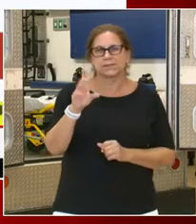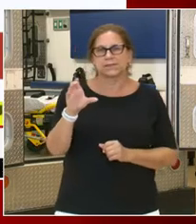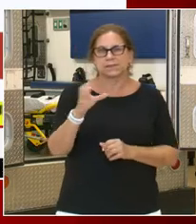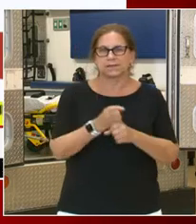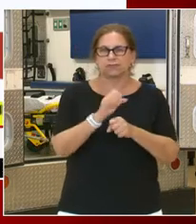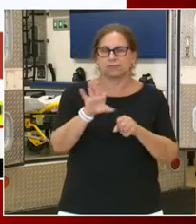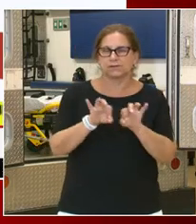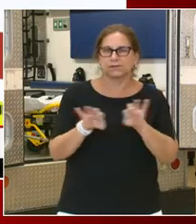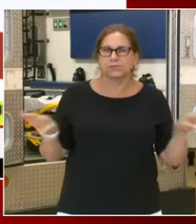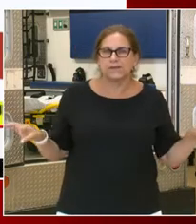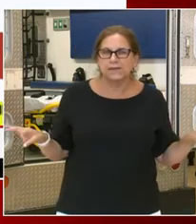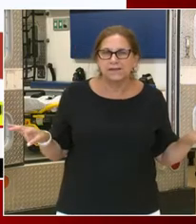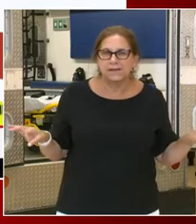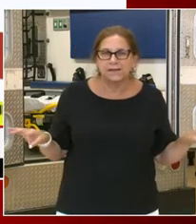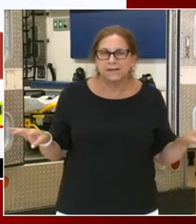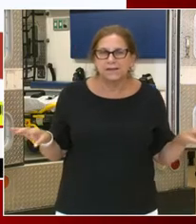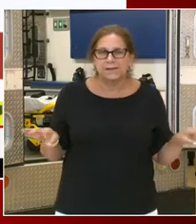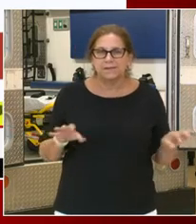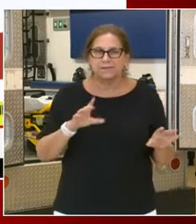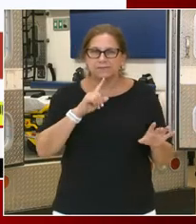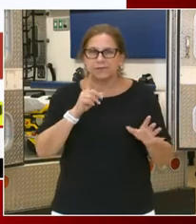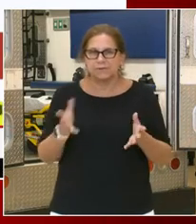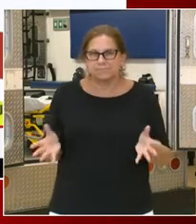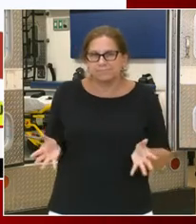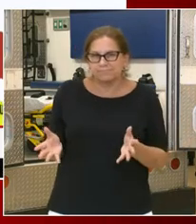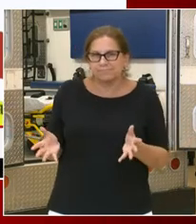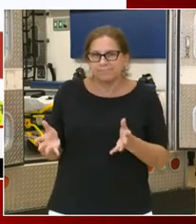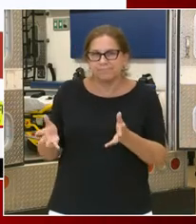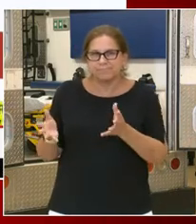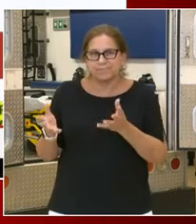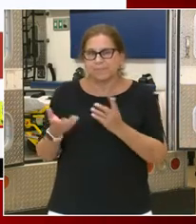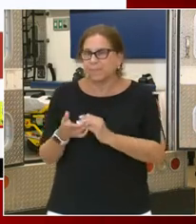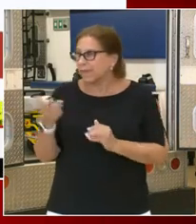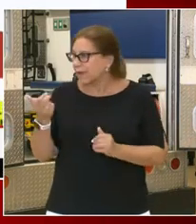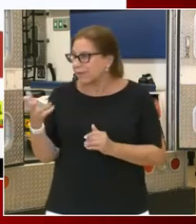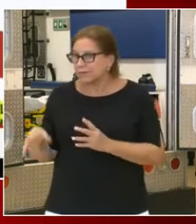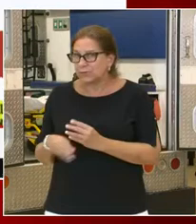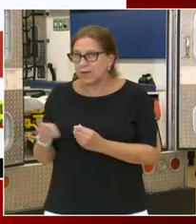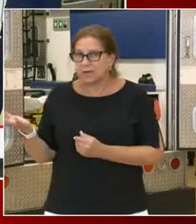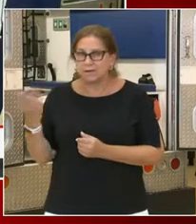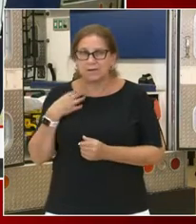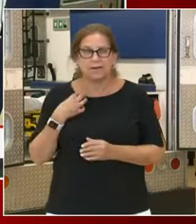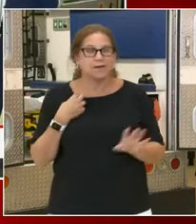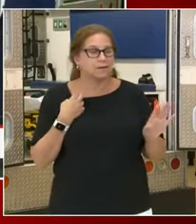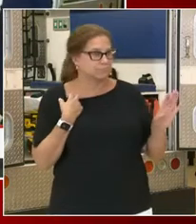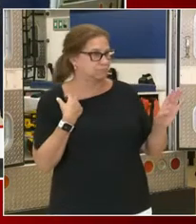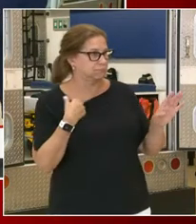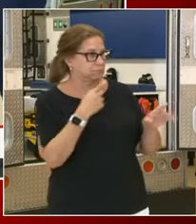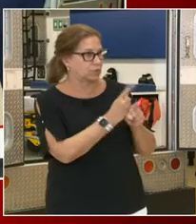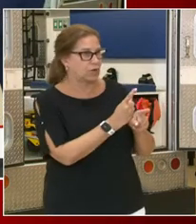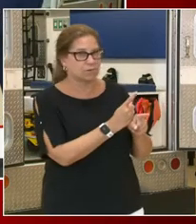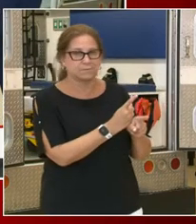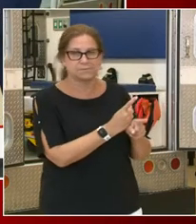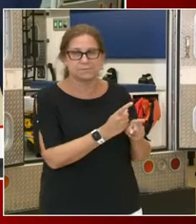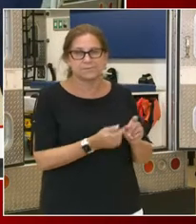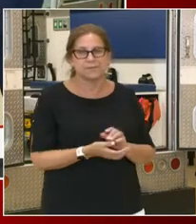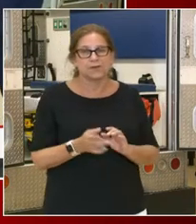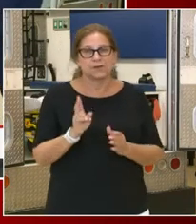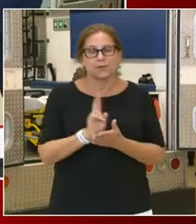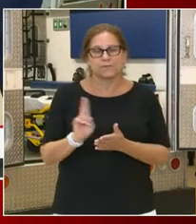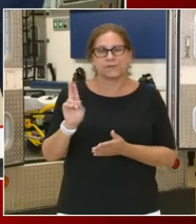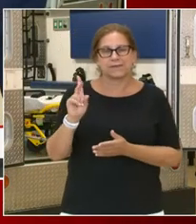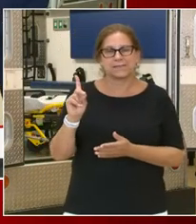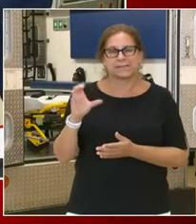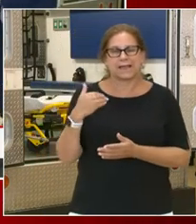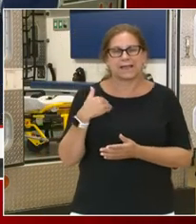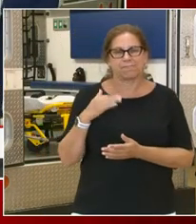and their bachelor's degrees. President Mason, I don't know if you want to add anything there. I can add a little. So we had our own allocation of federal